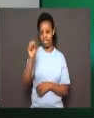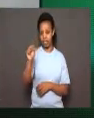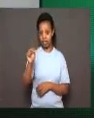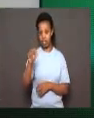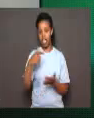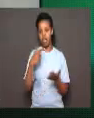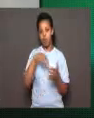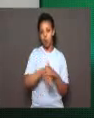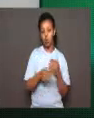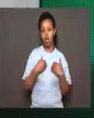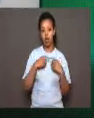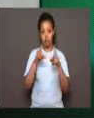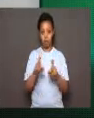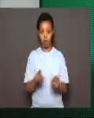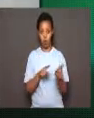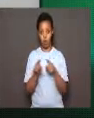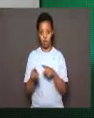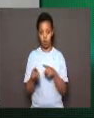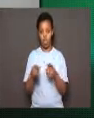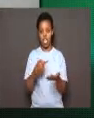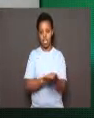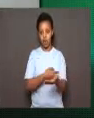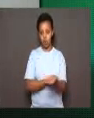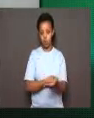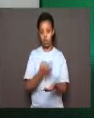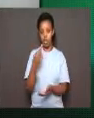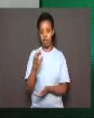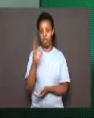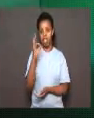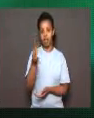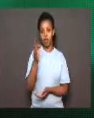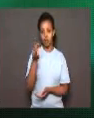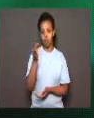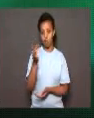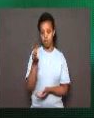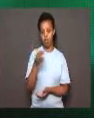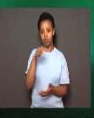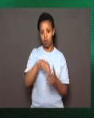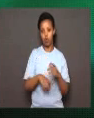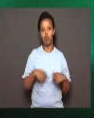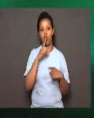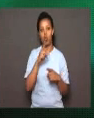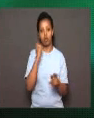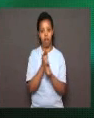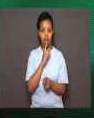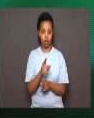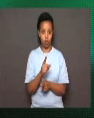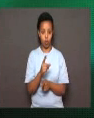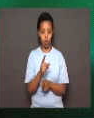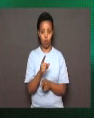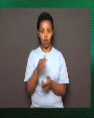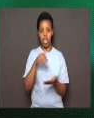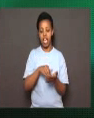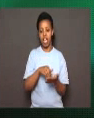the presence of glucose or fructose. A reagent is a